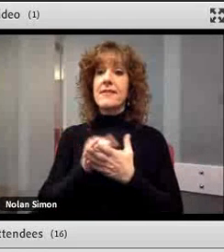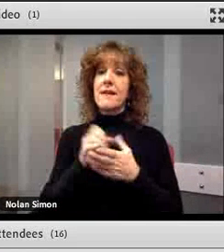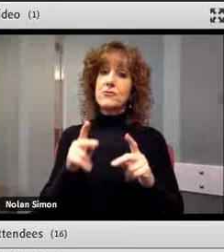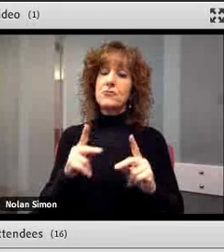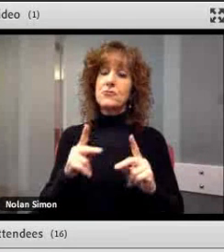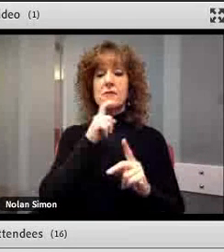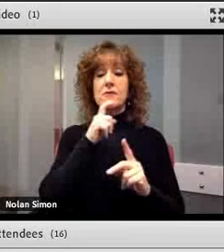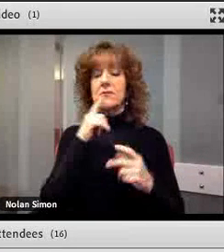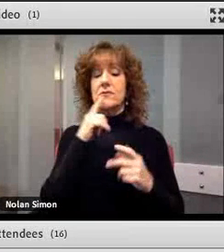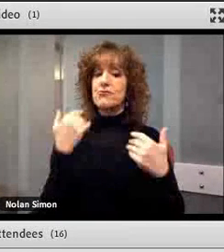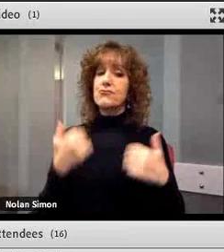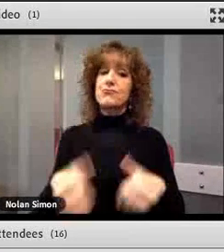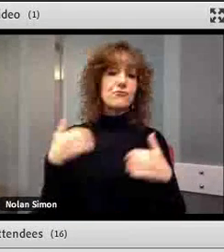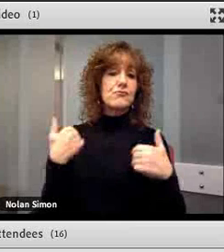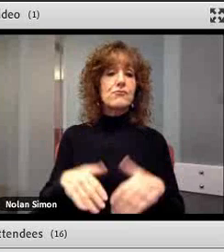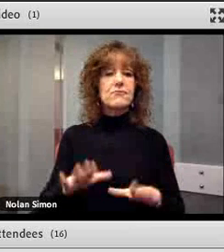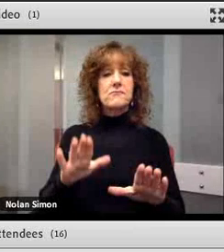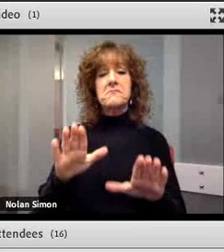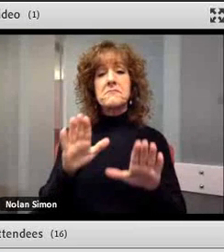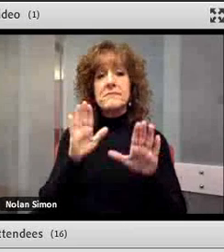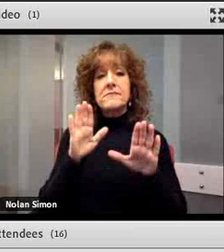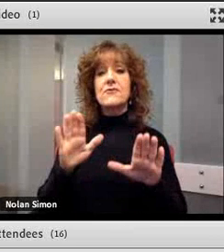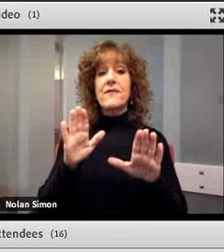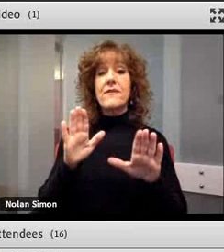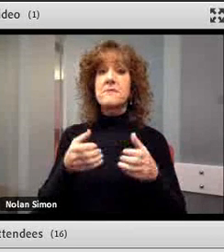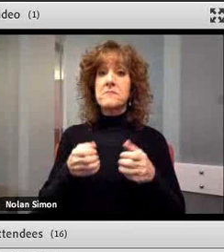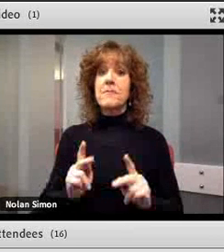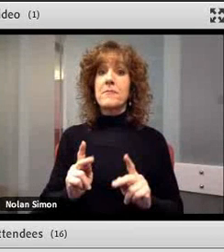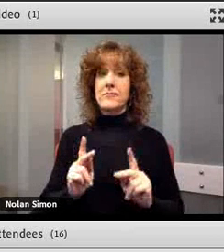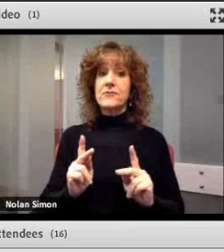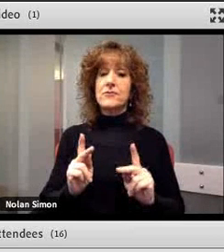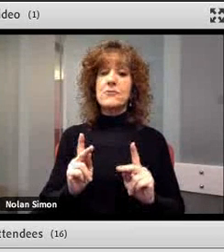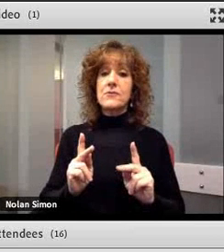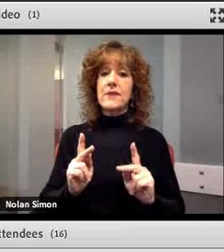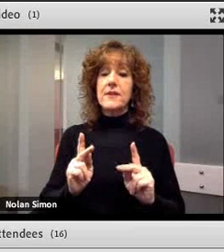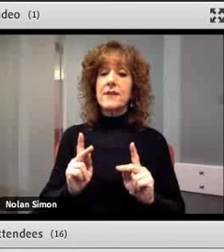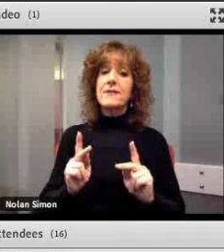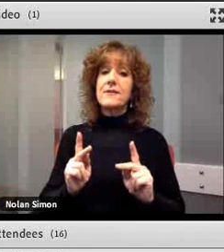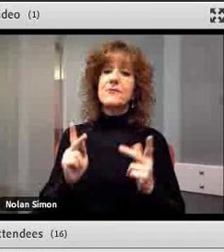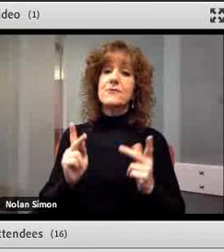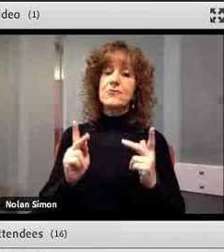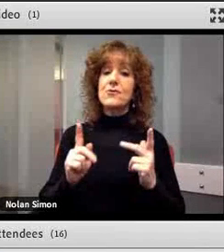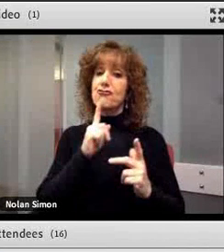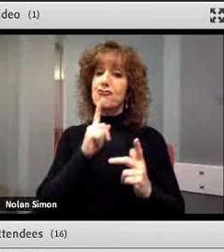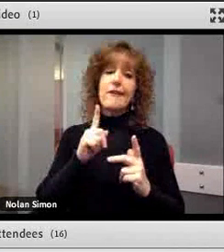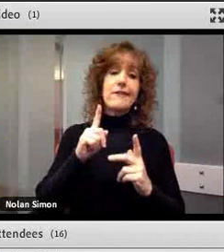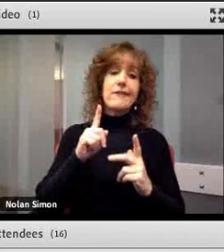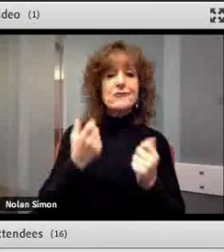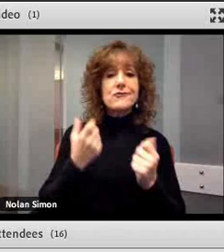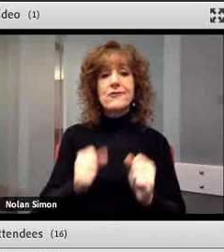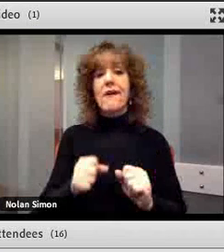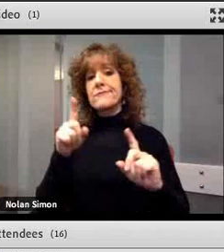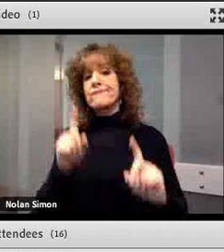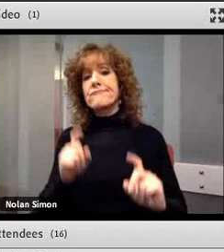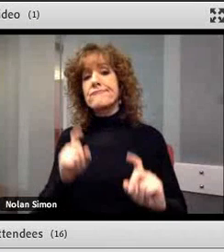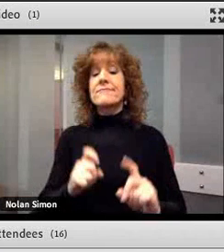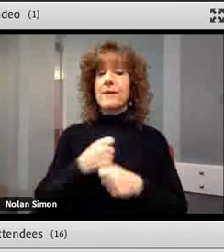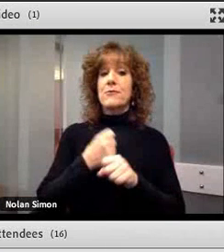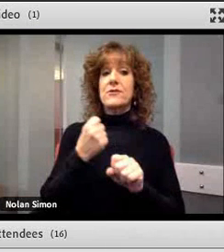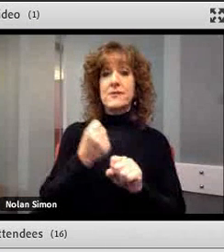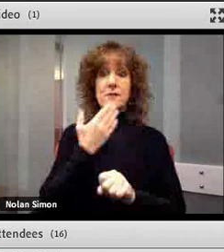opportunity, because it really is a terrific chance to kick the tires and produce some really